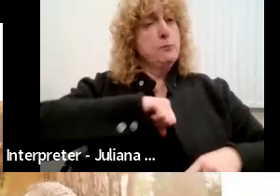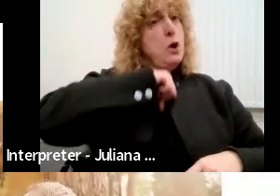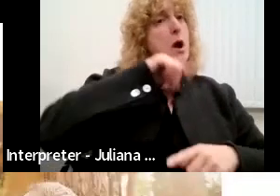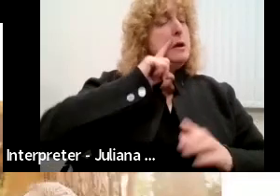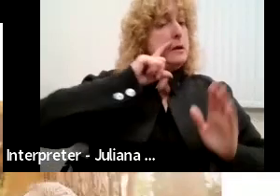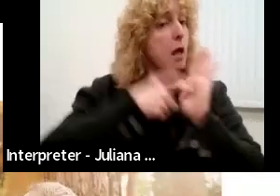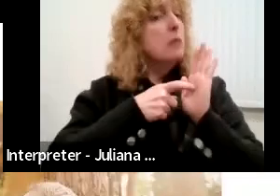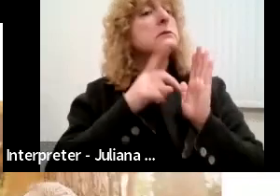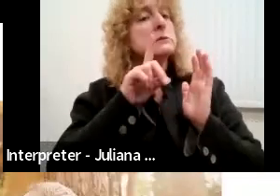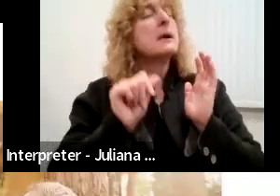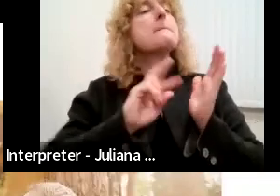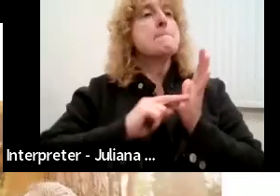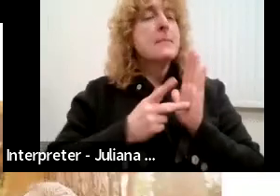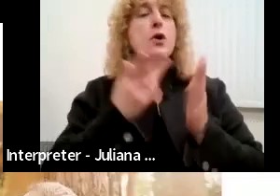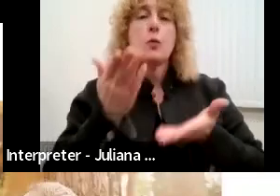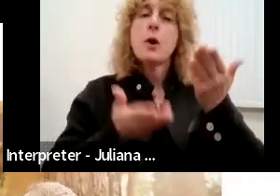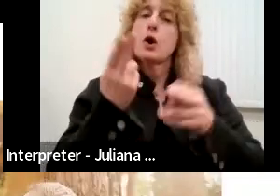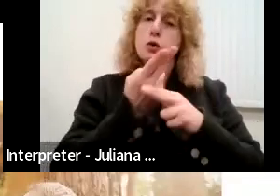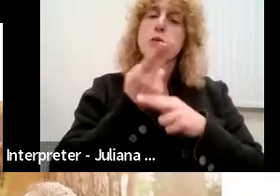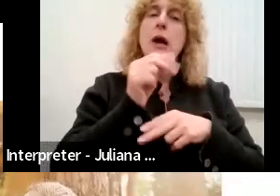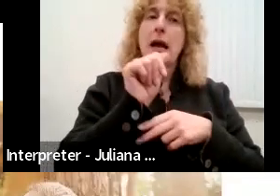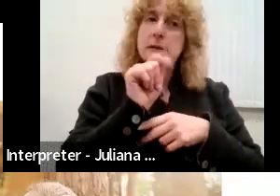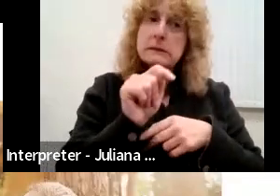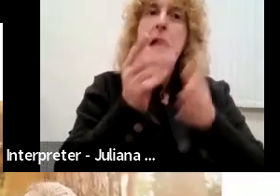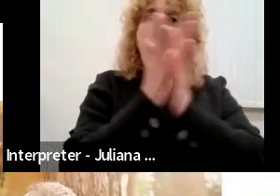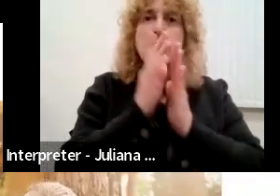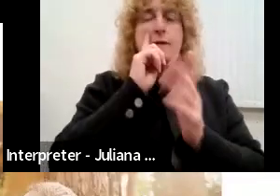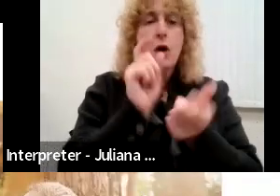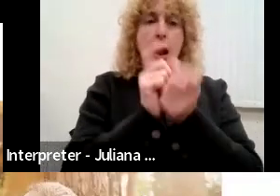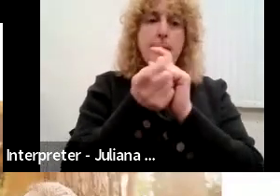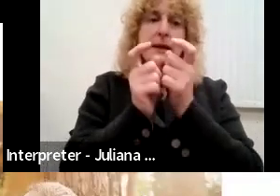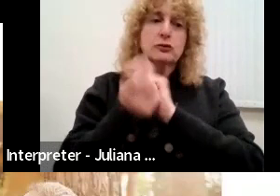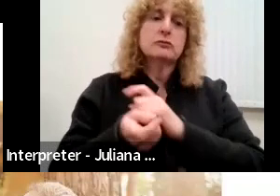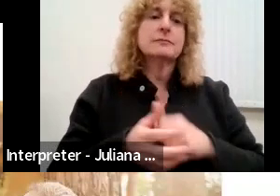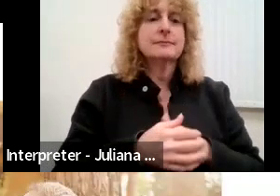you're probably using AT and asking for accommodations.